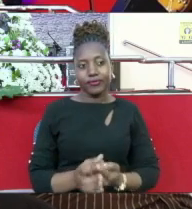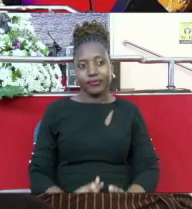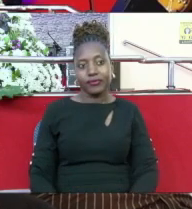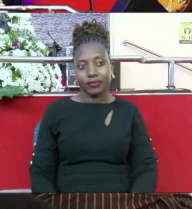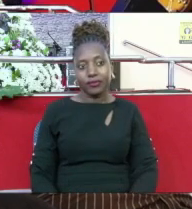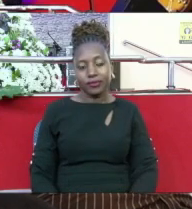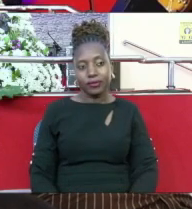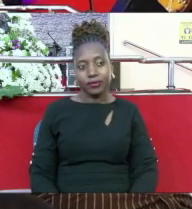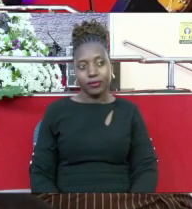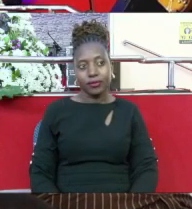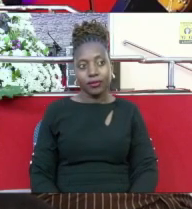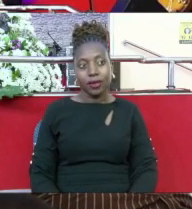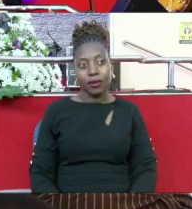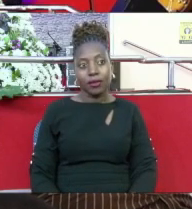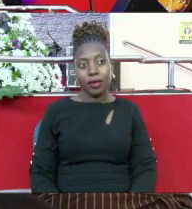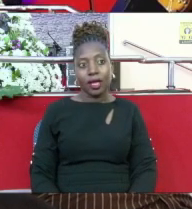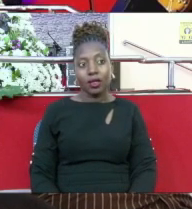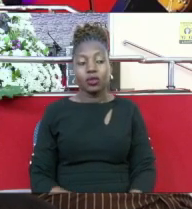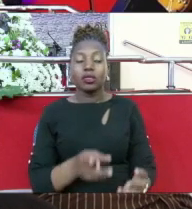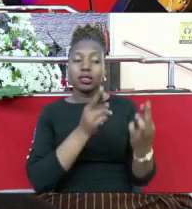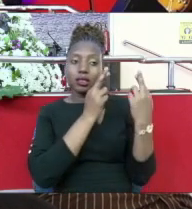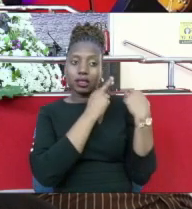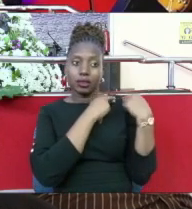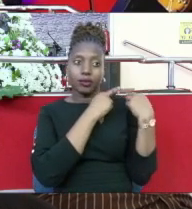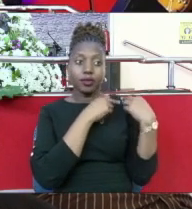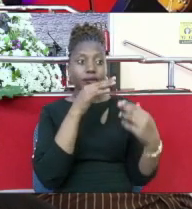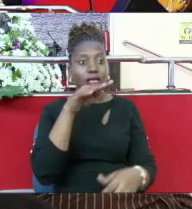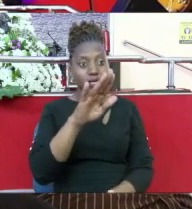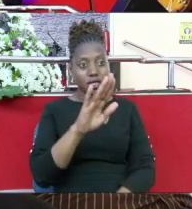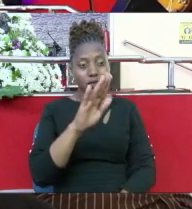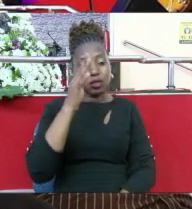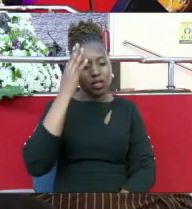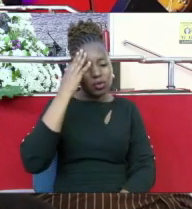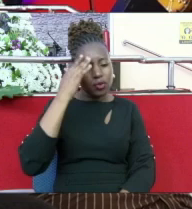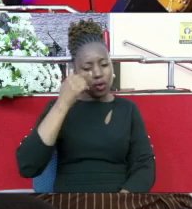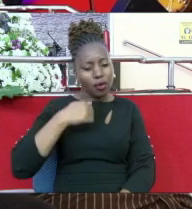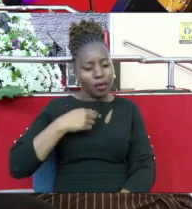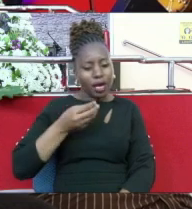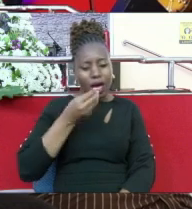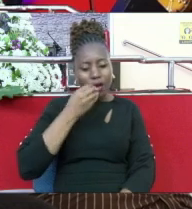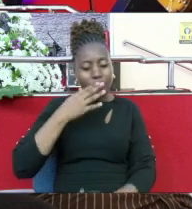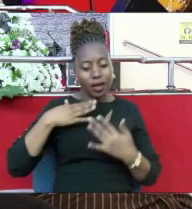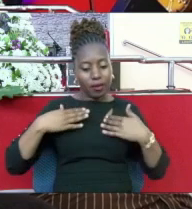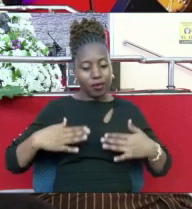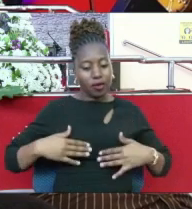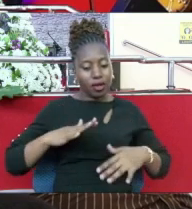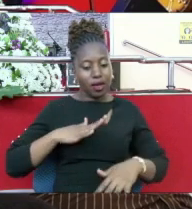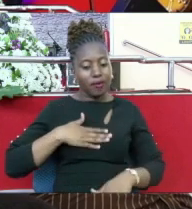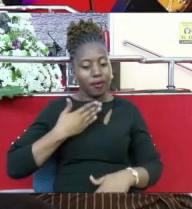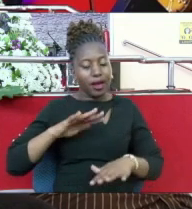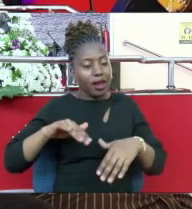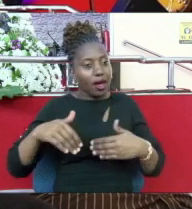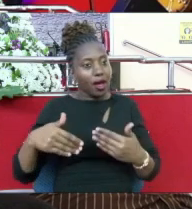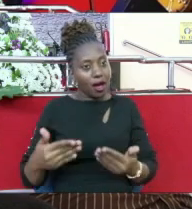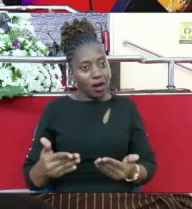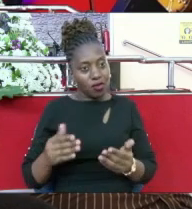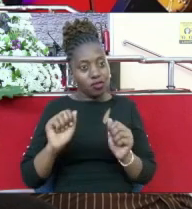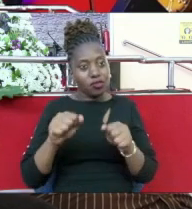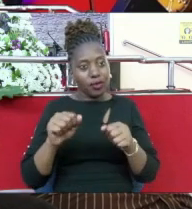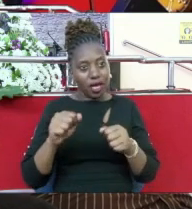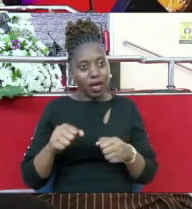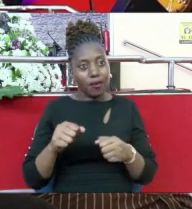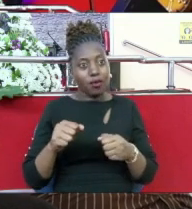So it's your responsibility to find out how do I feed my body's body so that it is in good health.